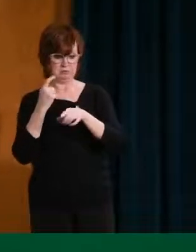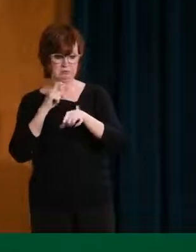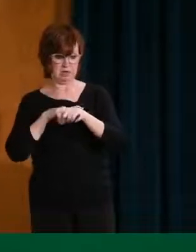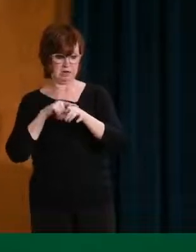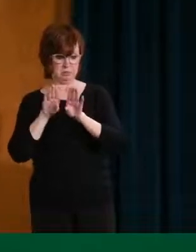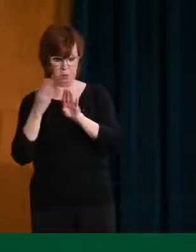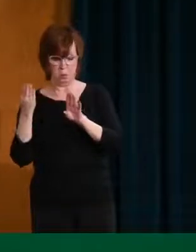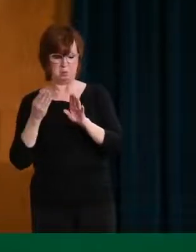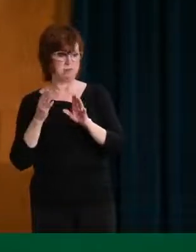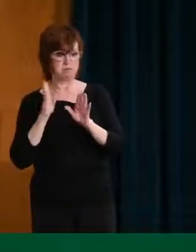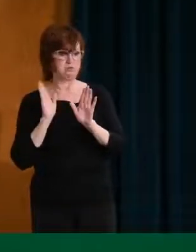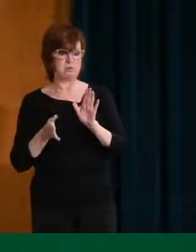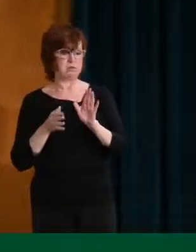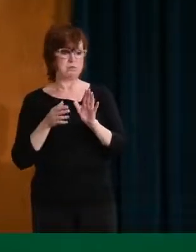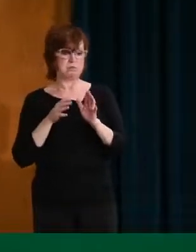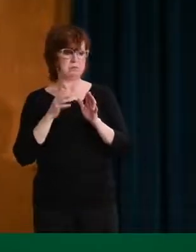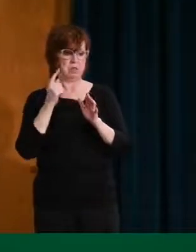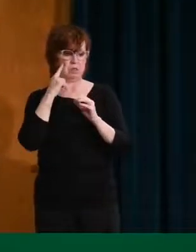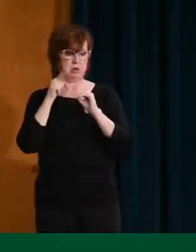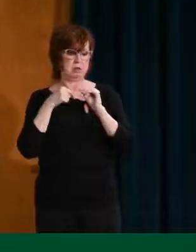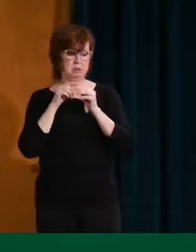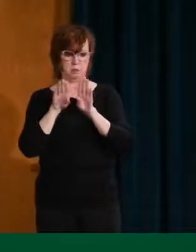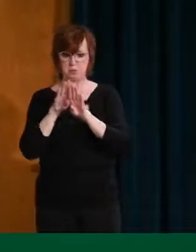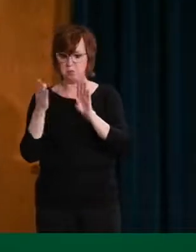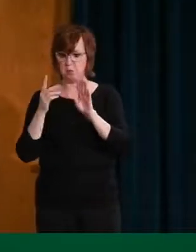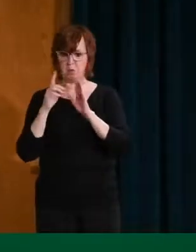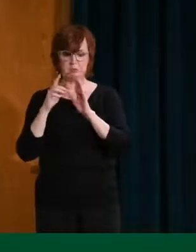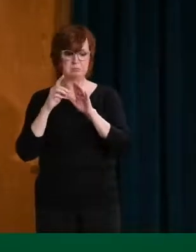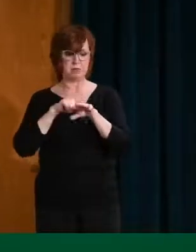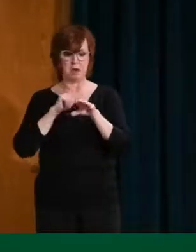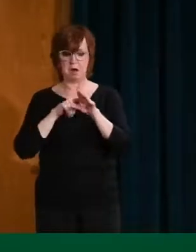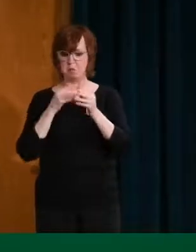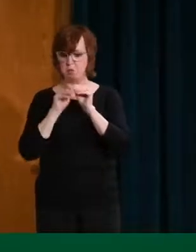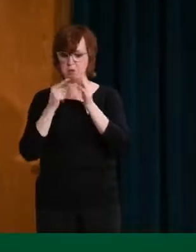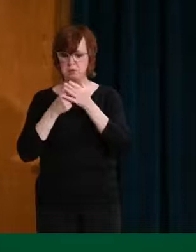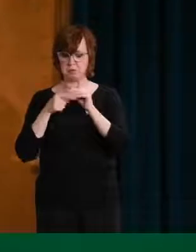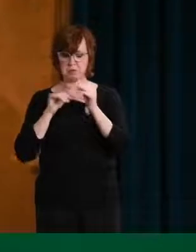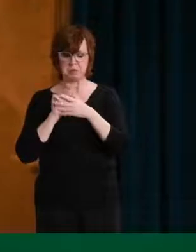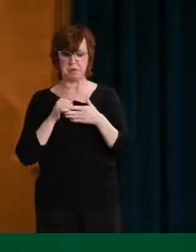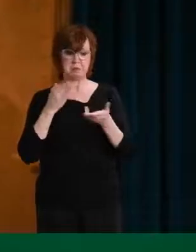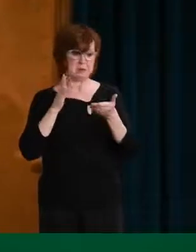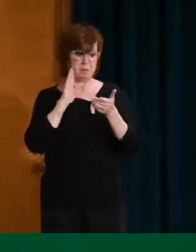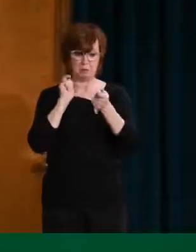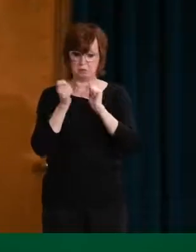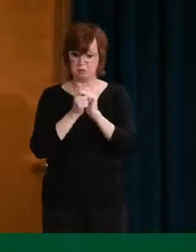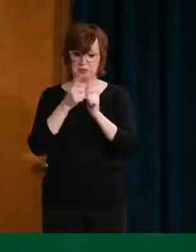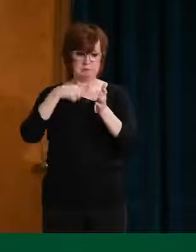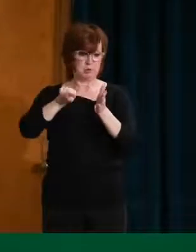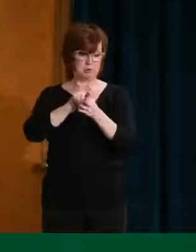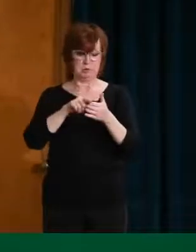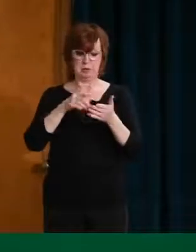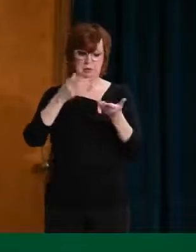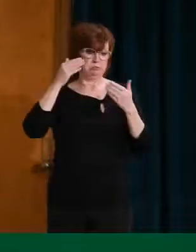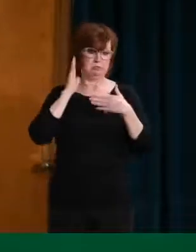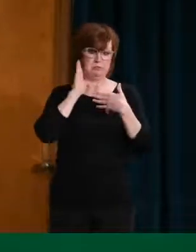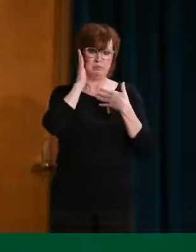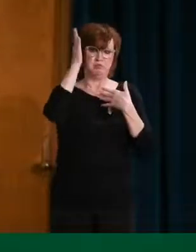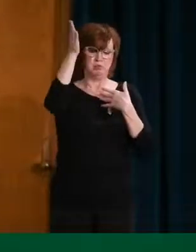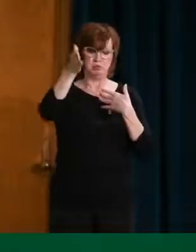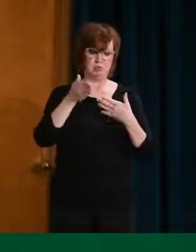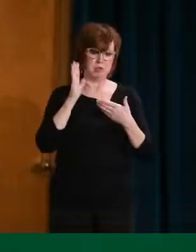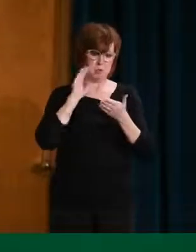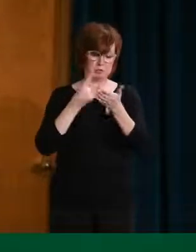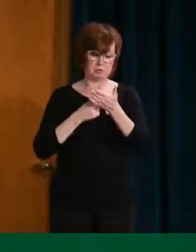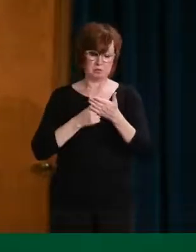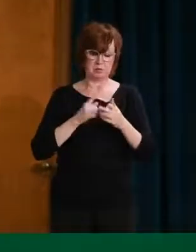That's not to say that won't change in the days and weeks ahead. Again, this was an item that Chief Cameron had raised with me yesterday,